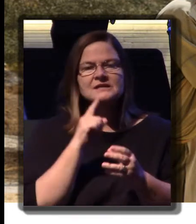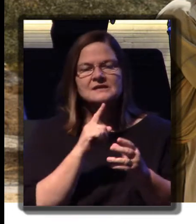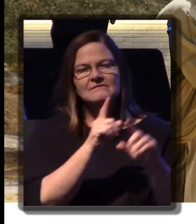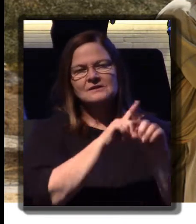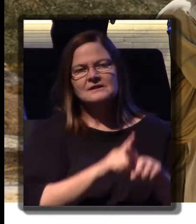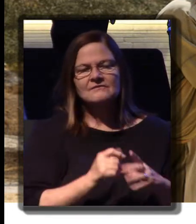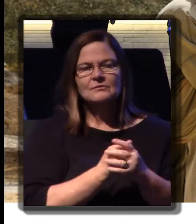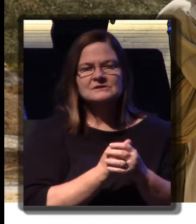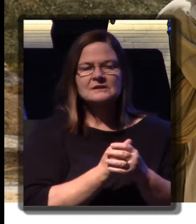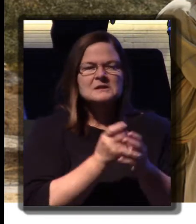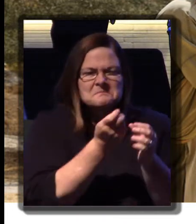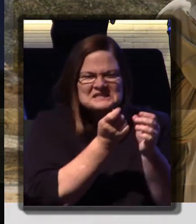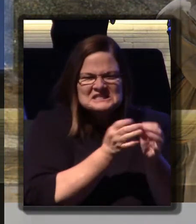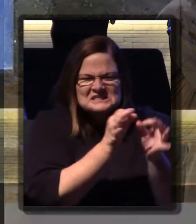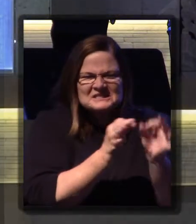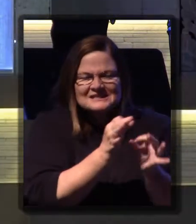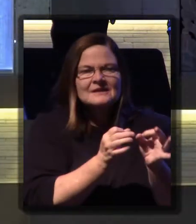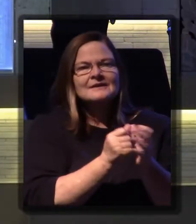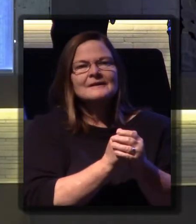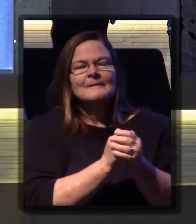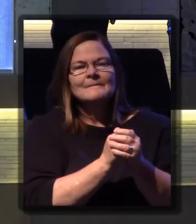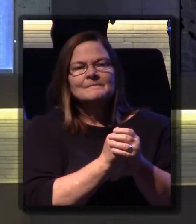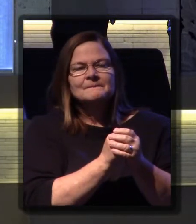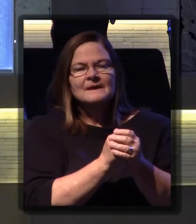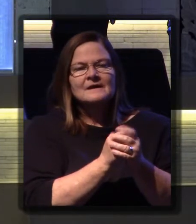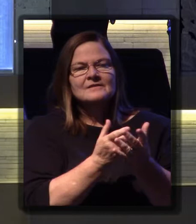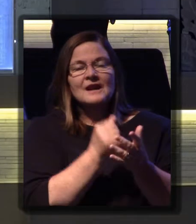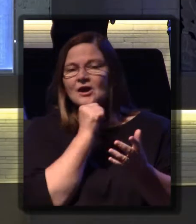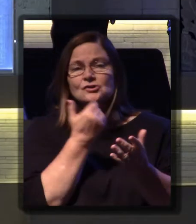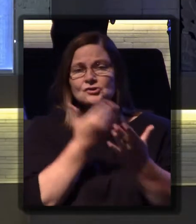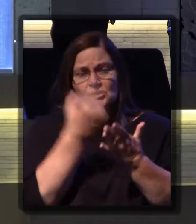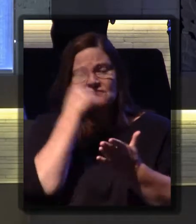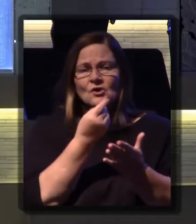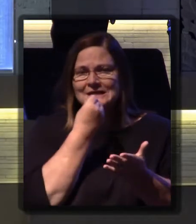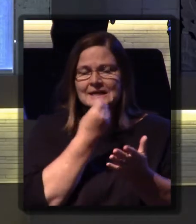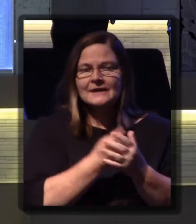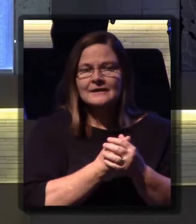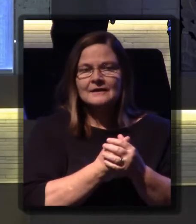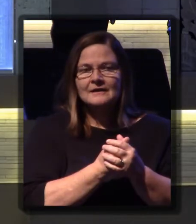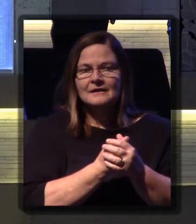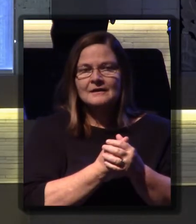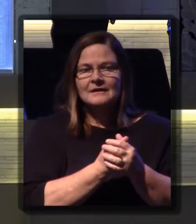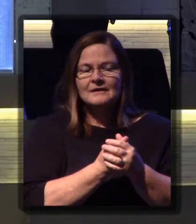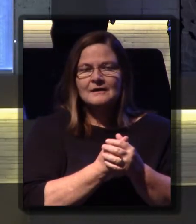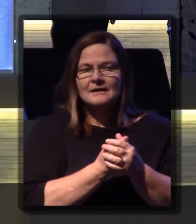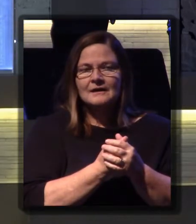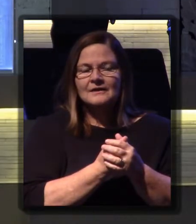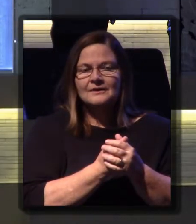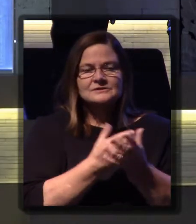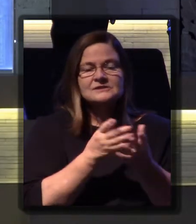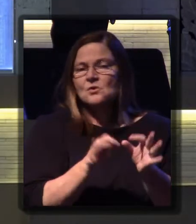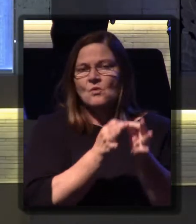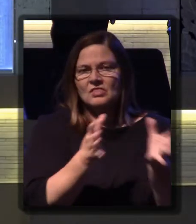That's like chaff. It's the worthless part. And just think of a whole bunch of those little pieces around the kernel